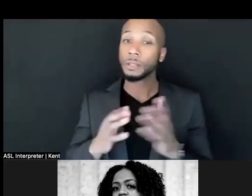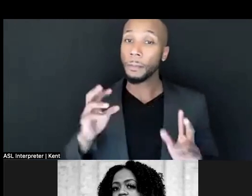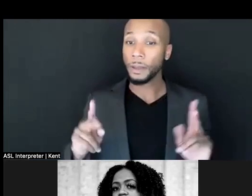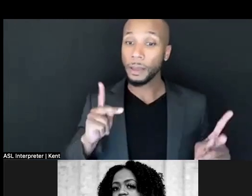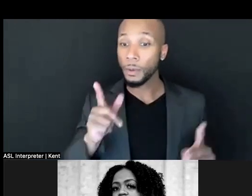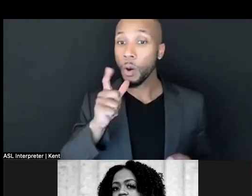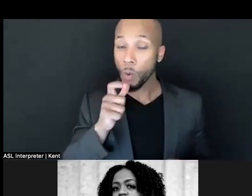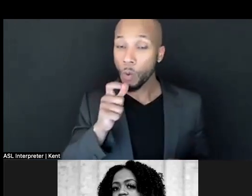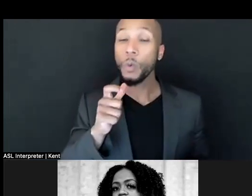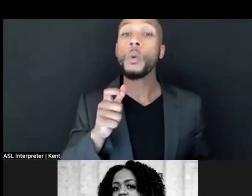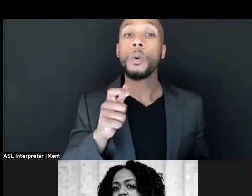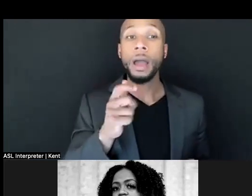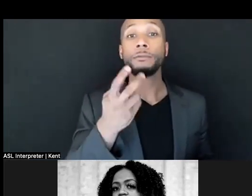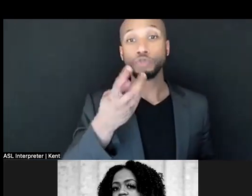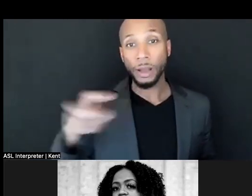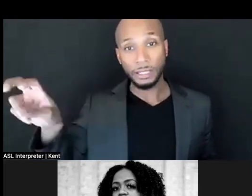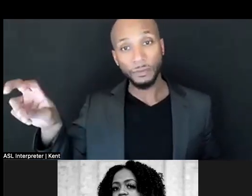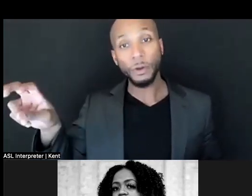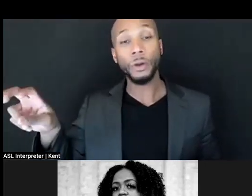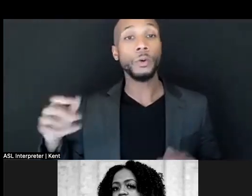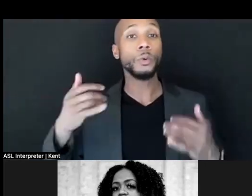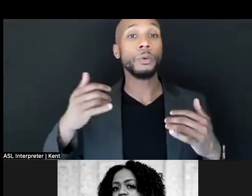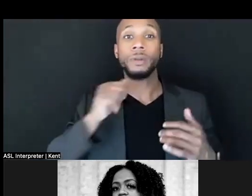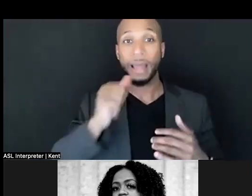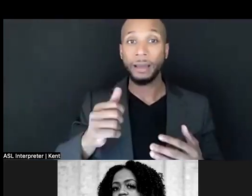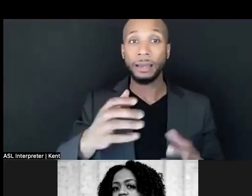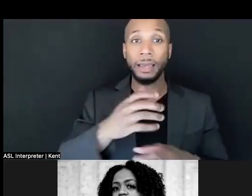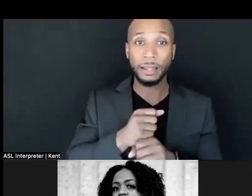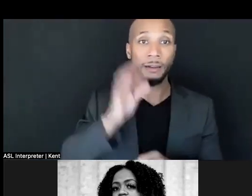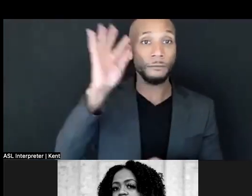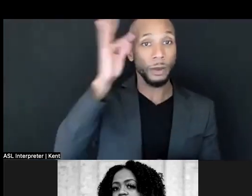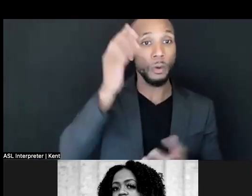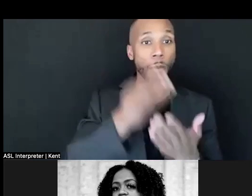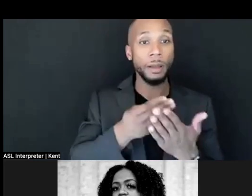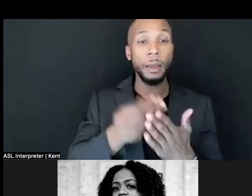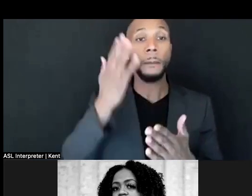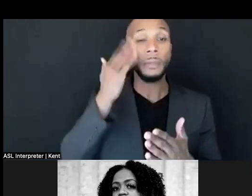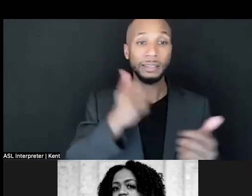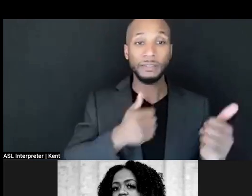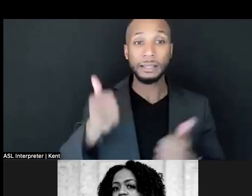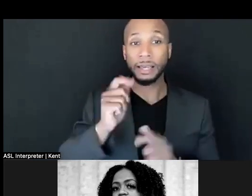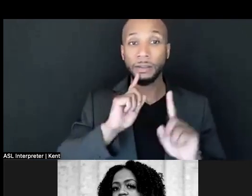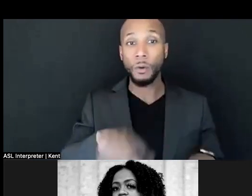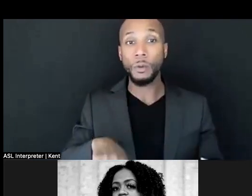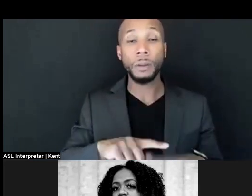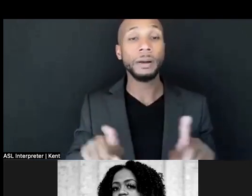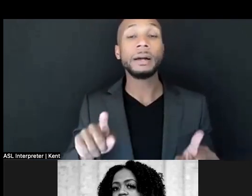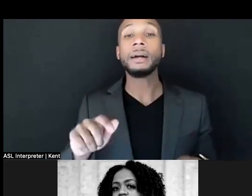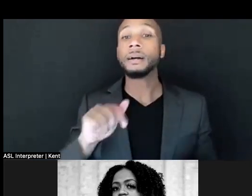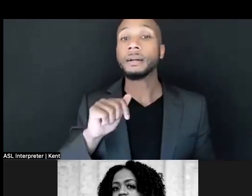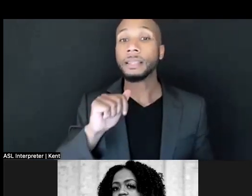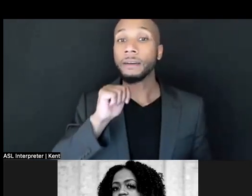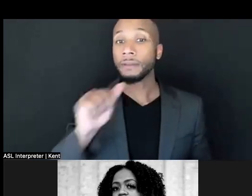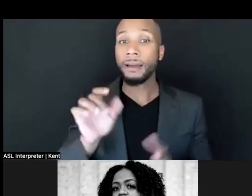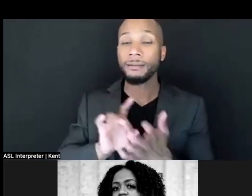have transferred who aren't receiving federal money now because of the EOs, but have not put a single person out of their